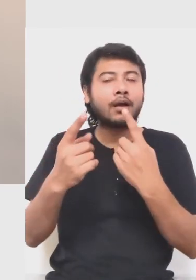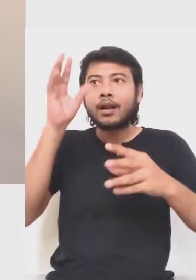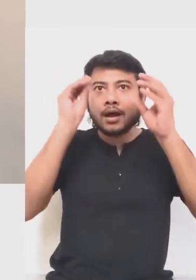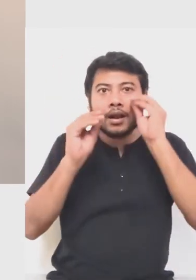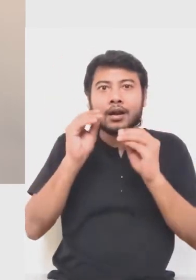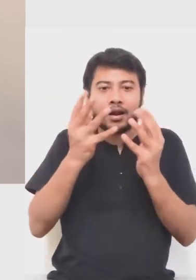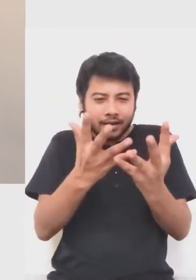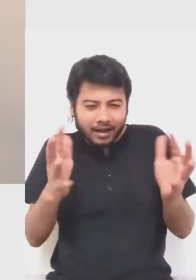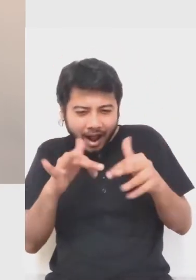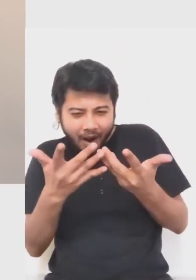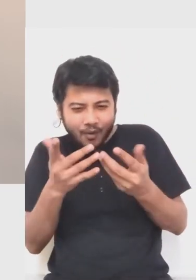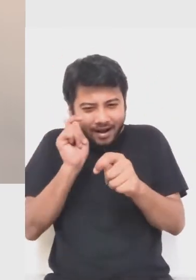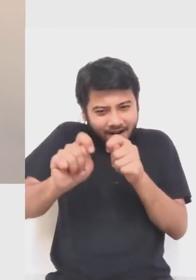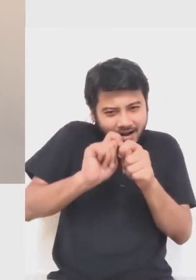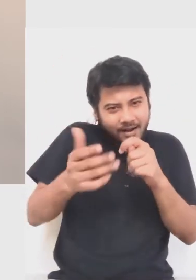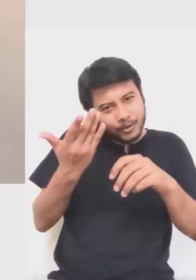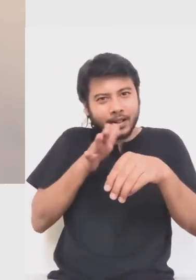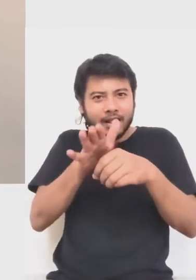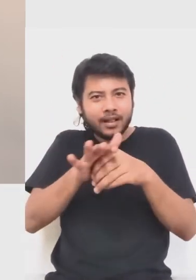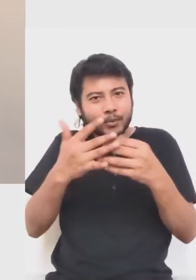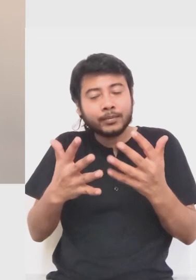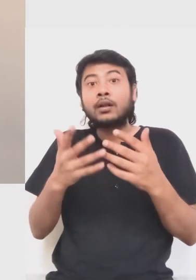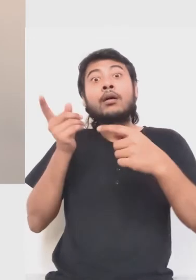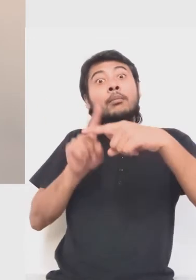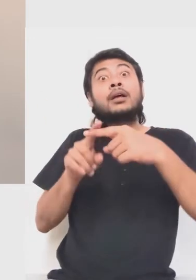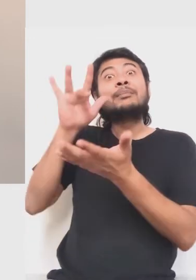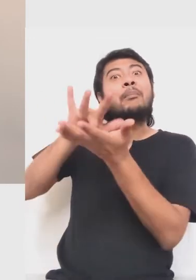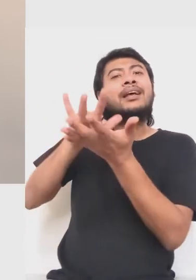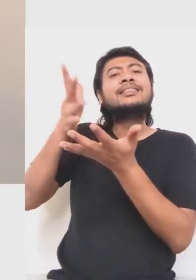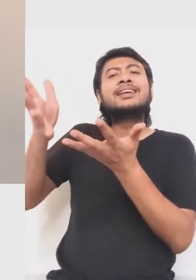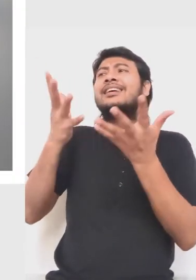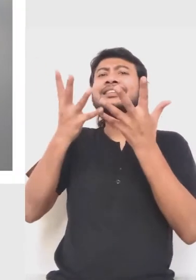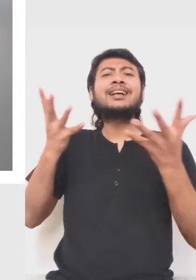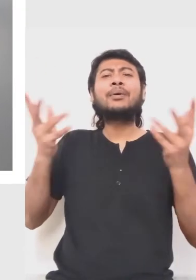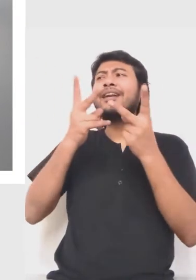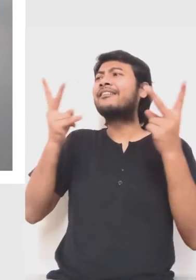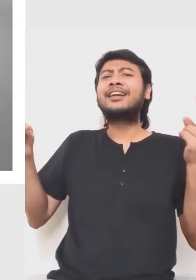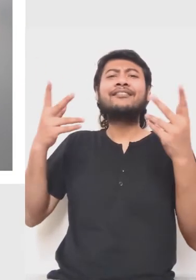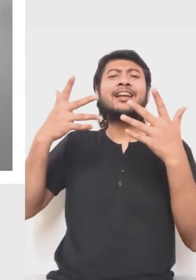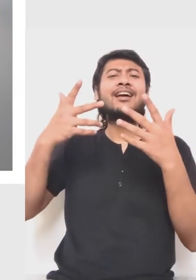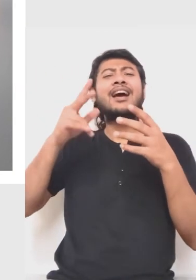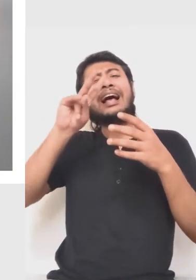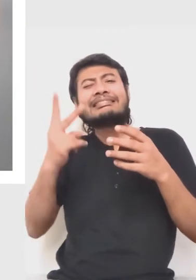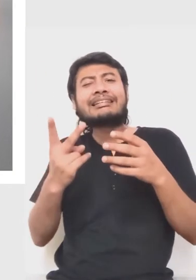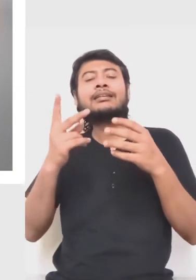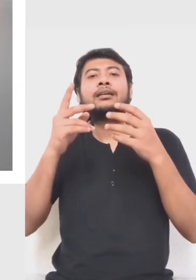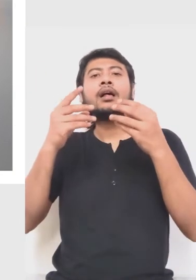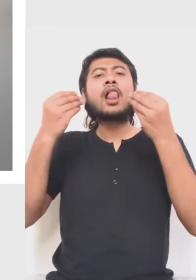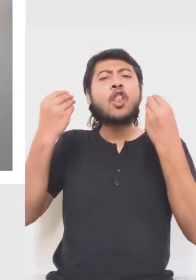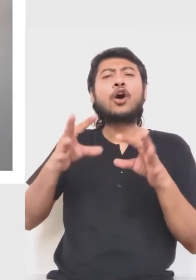new goods are bartered, collecting used materials from there and then reprocessing them in his